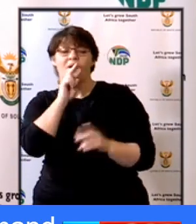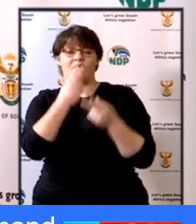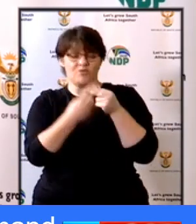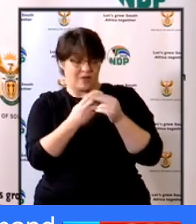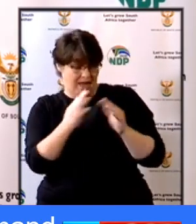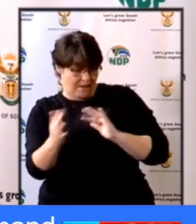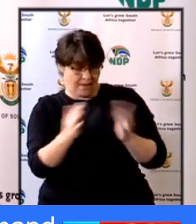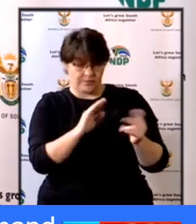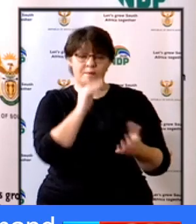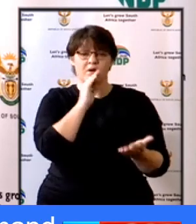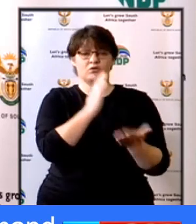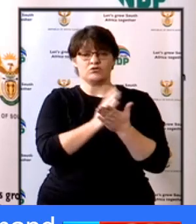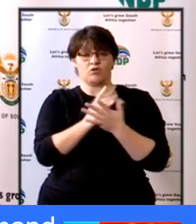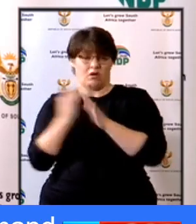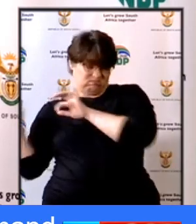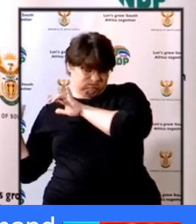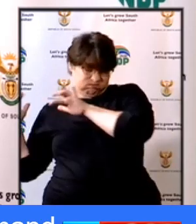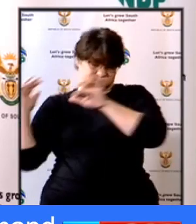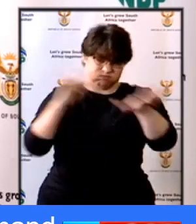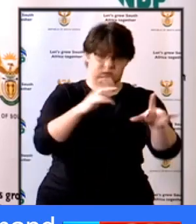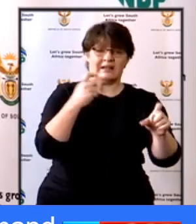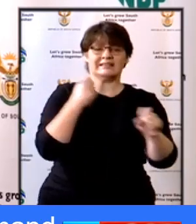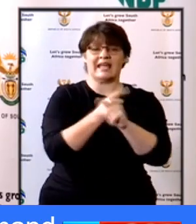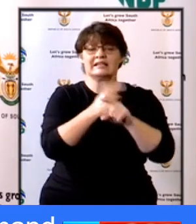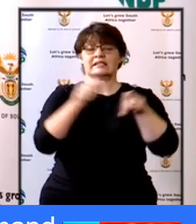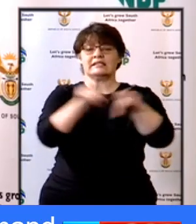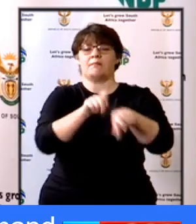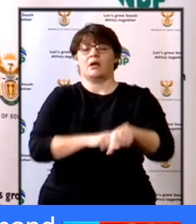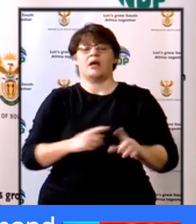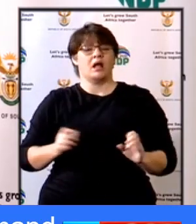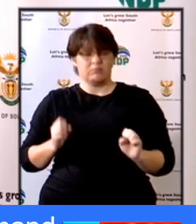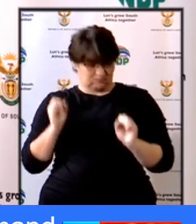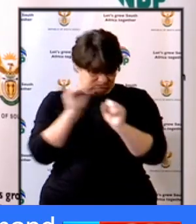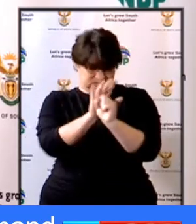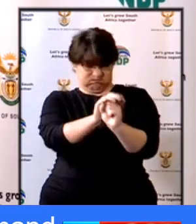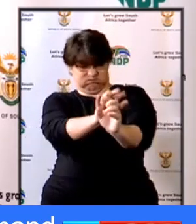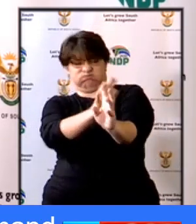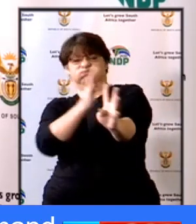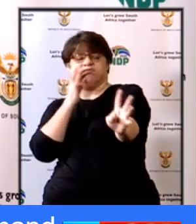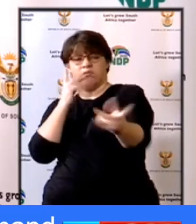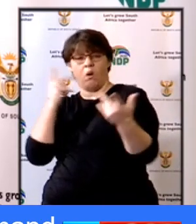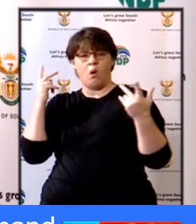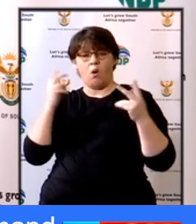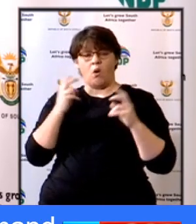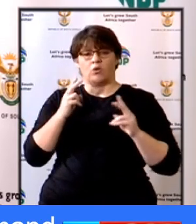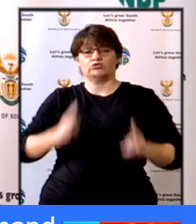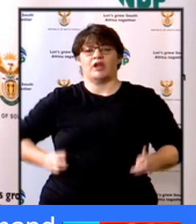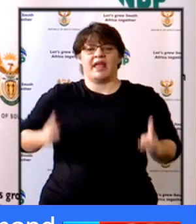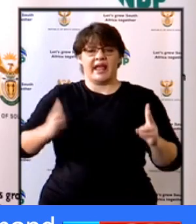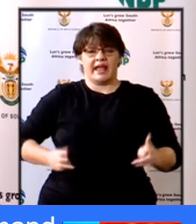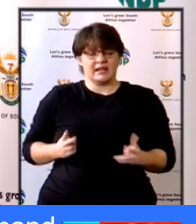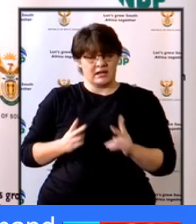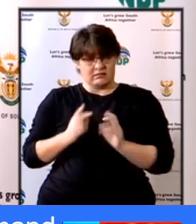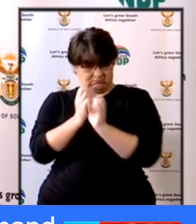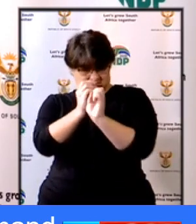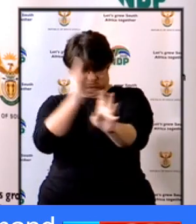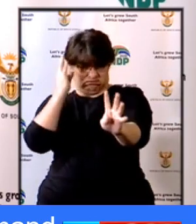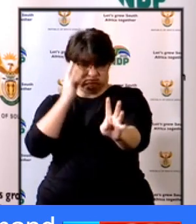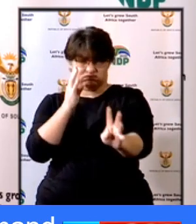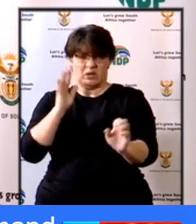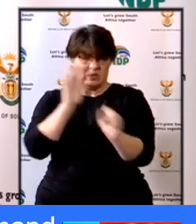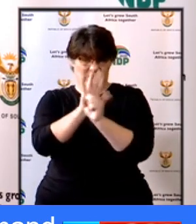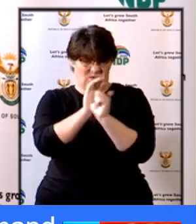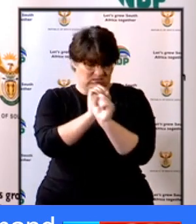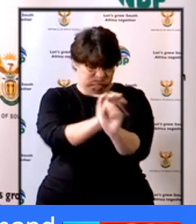ensure that not everybody rush to the taxi at the same time in the morning or to the train at the same time in the evening. The agreements